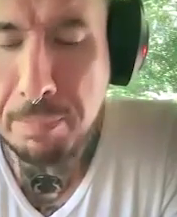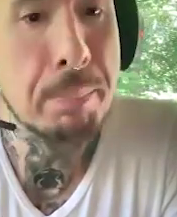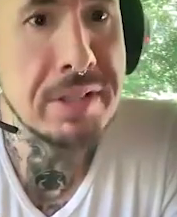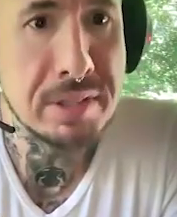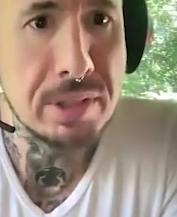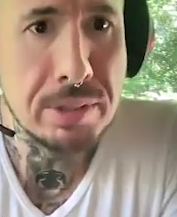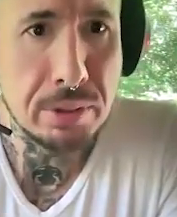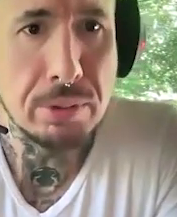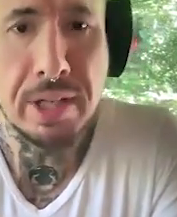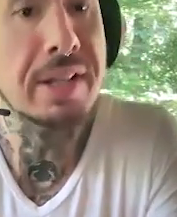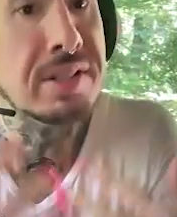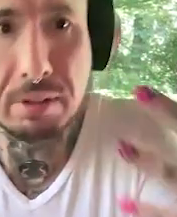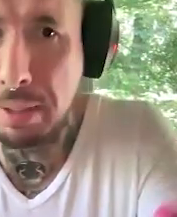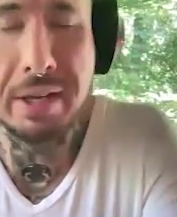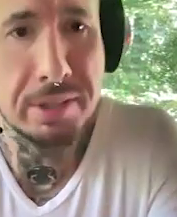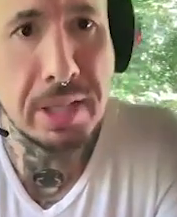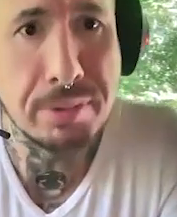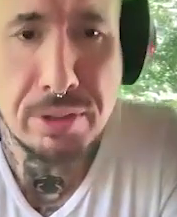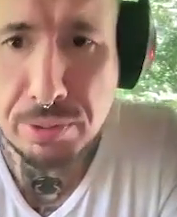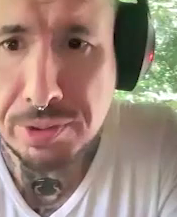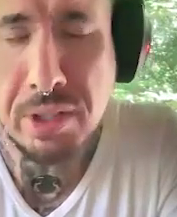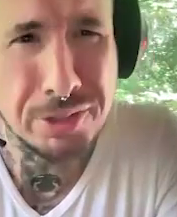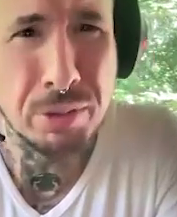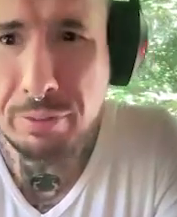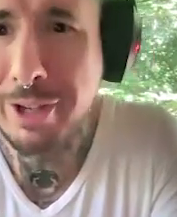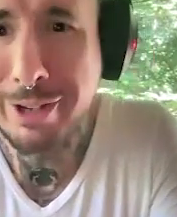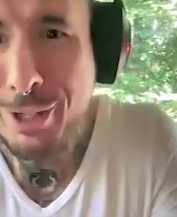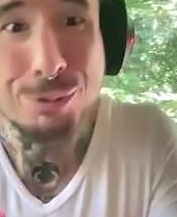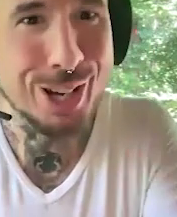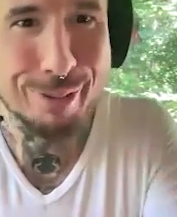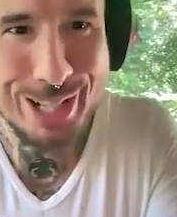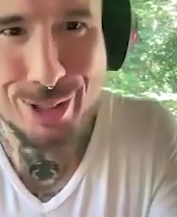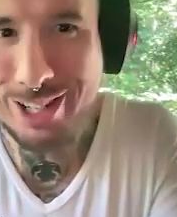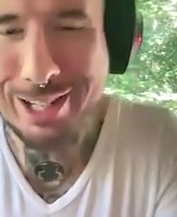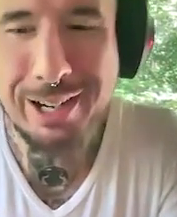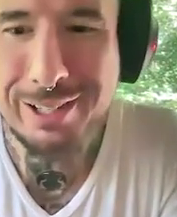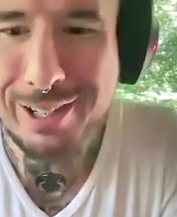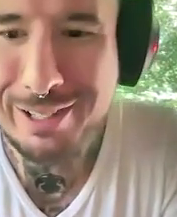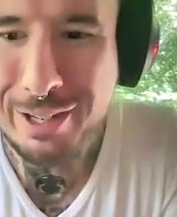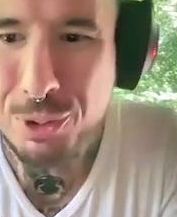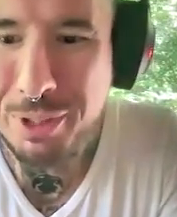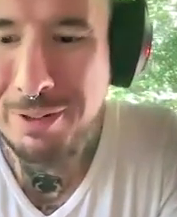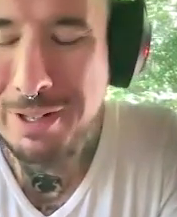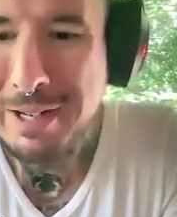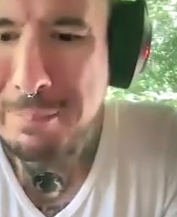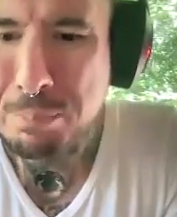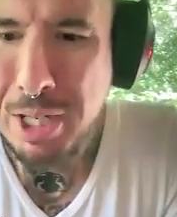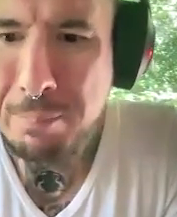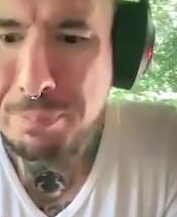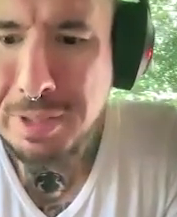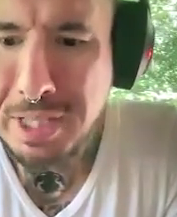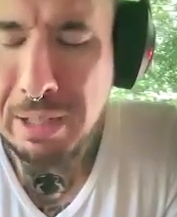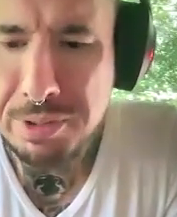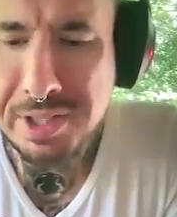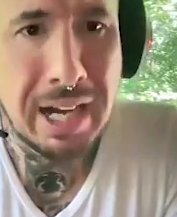to my substance use. And I still am on a substance use sort of recovery journey, if you will.